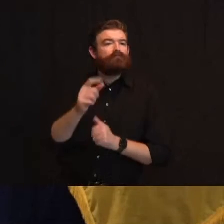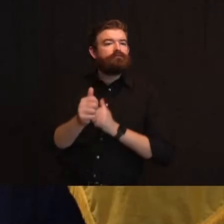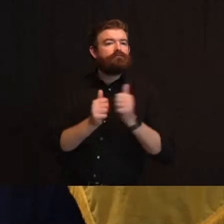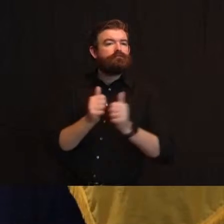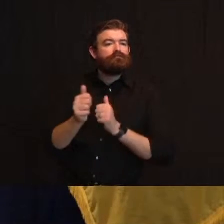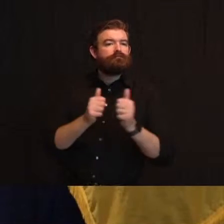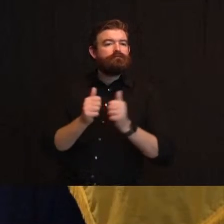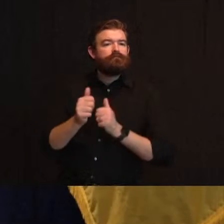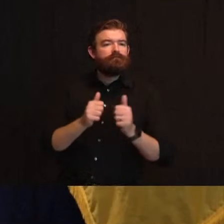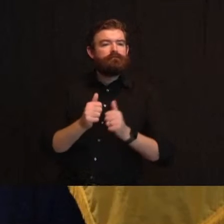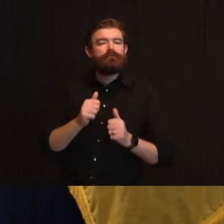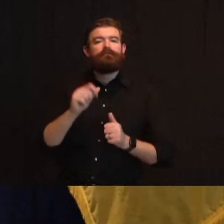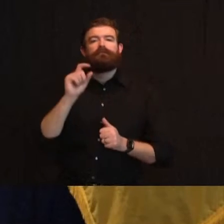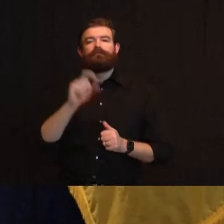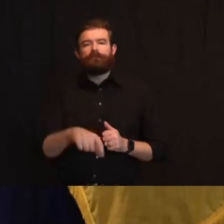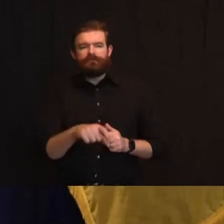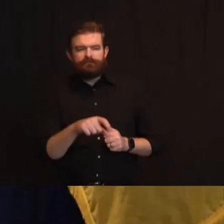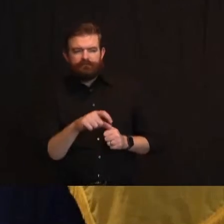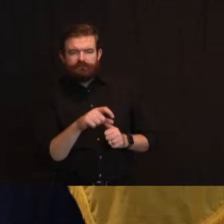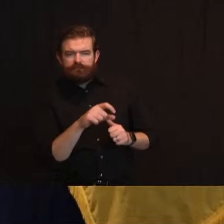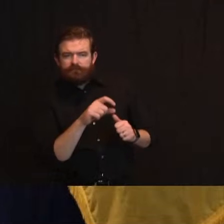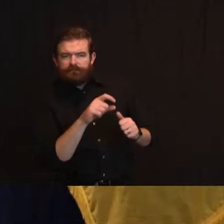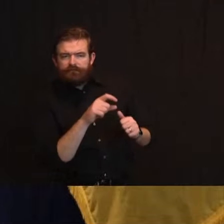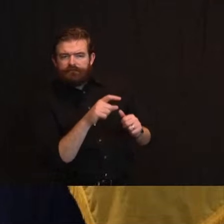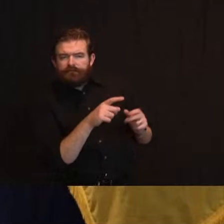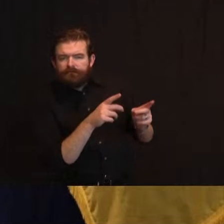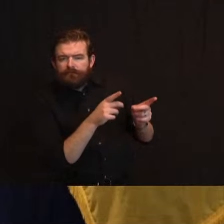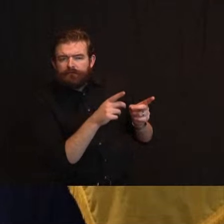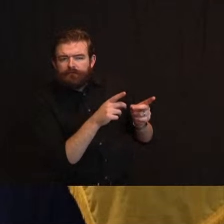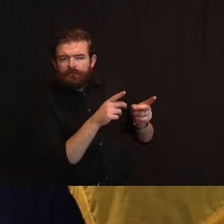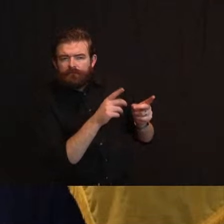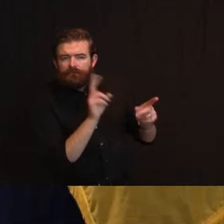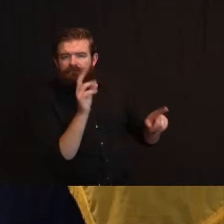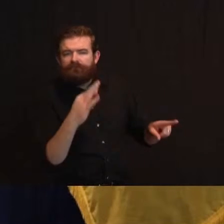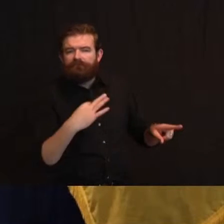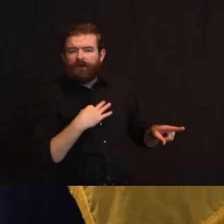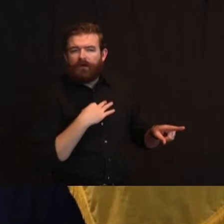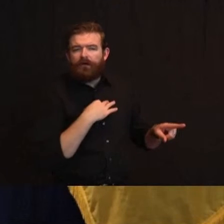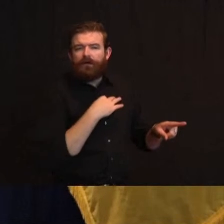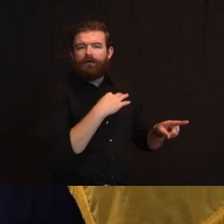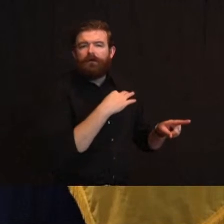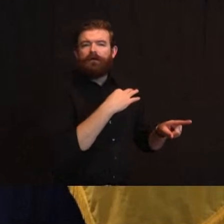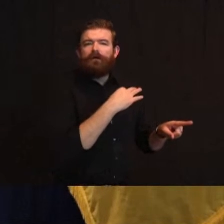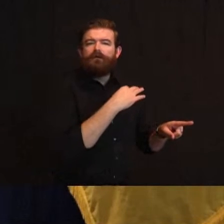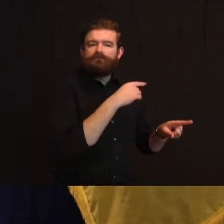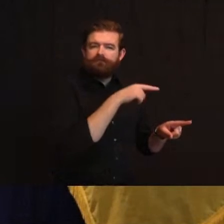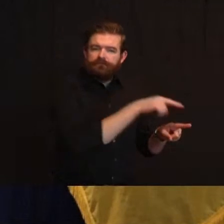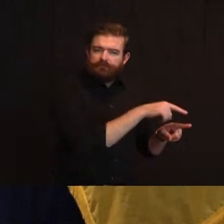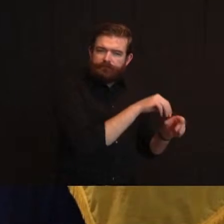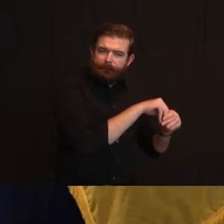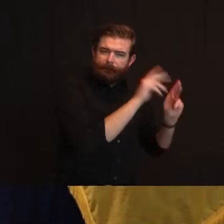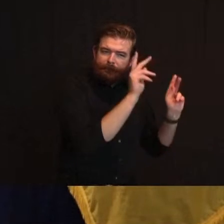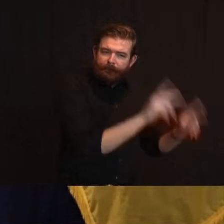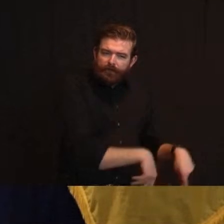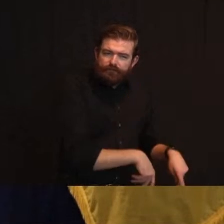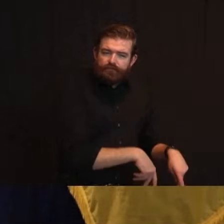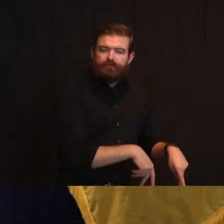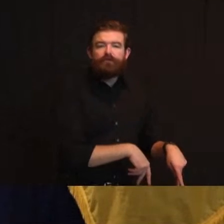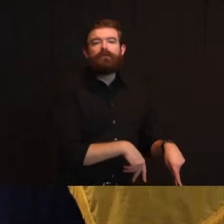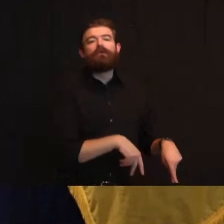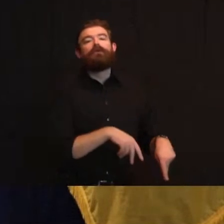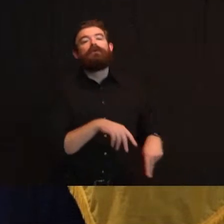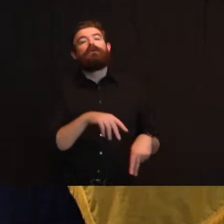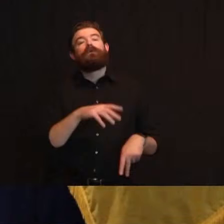Should municipal and county governments hold reorganization meetings around January 1st, hold those digitally? And should county